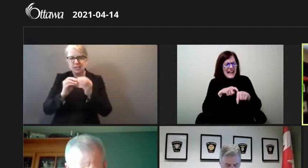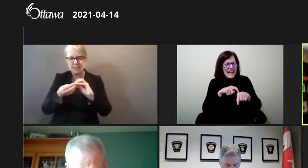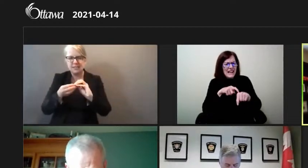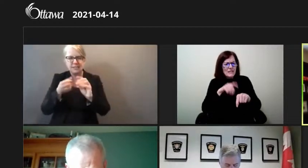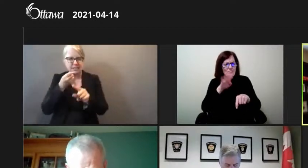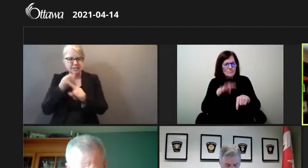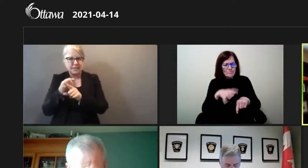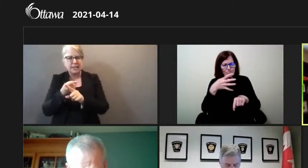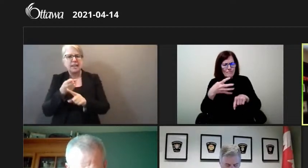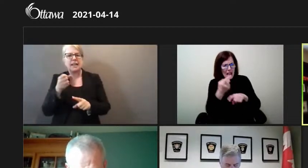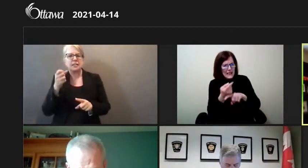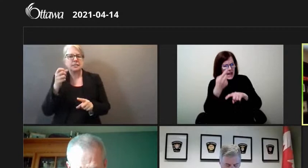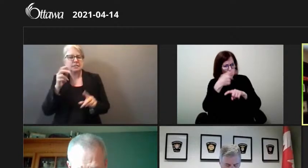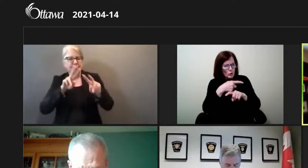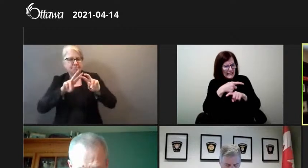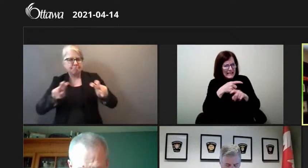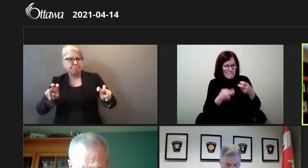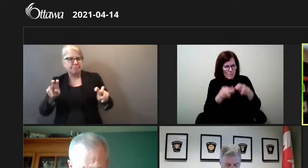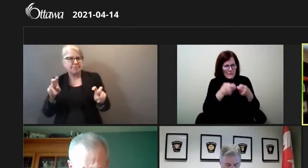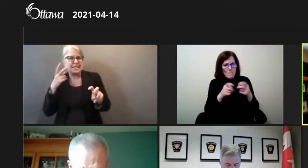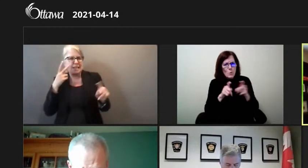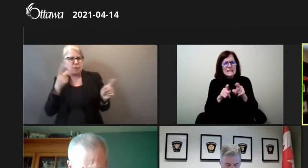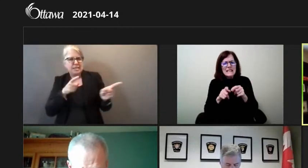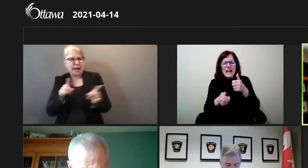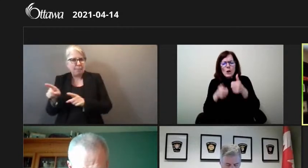know, what's occurring.